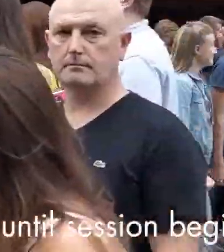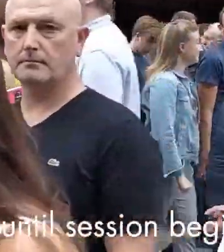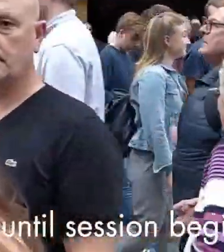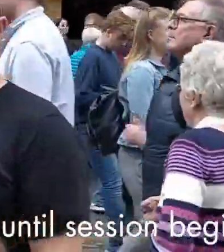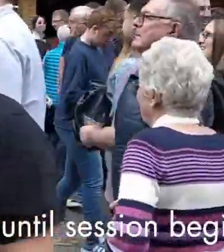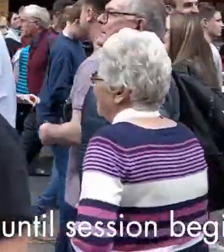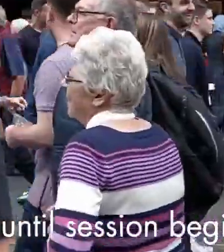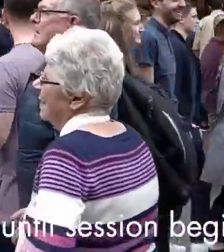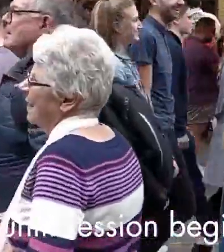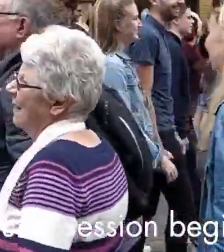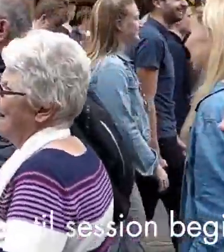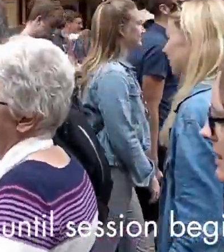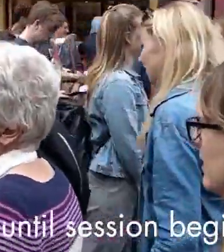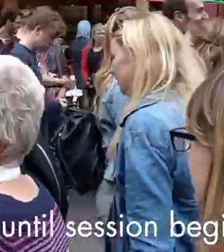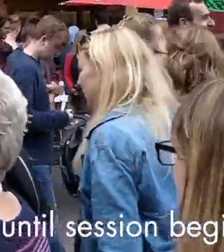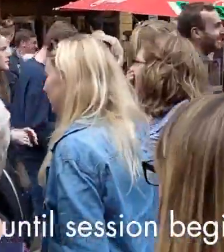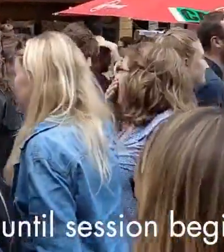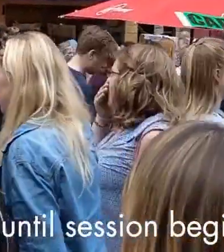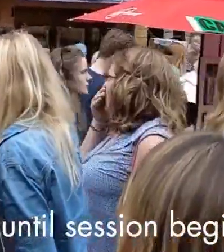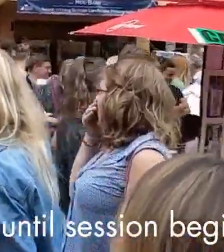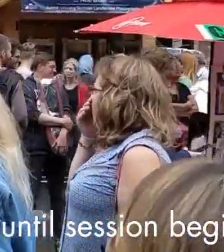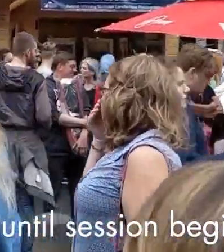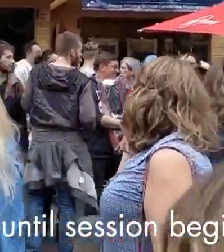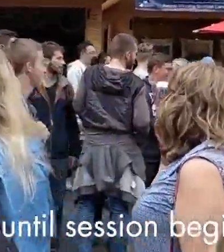Todo, viene abajo y balas.